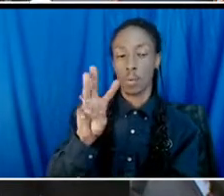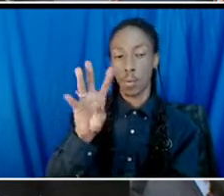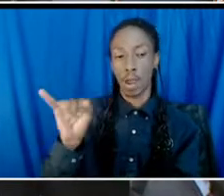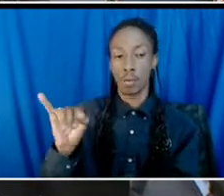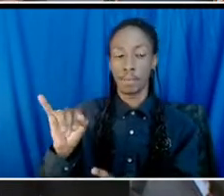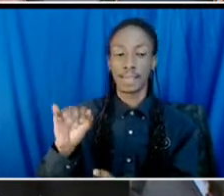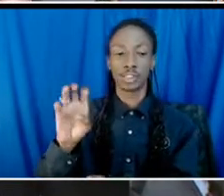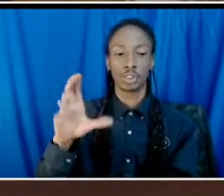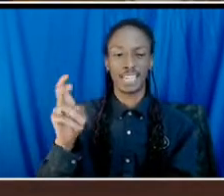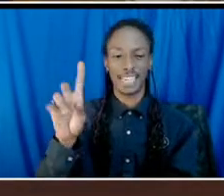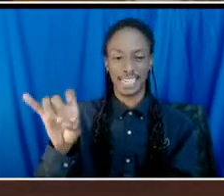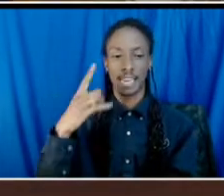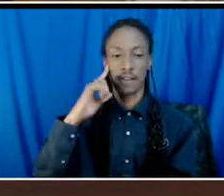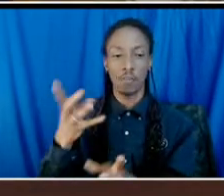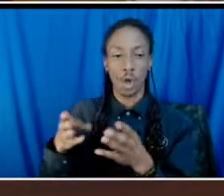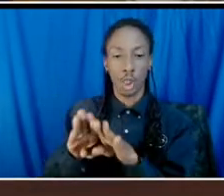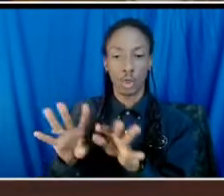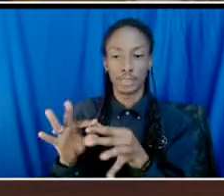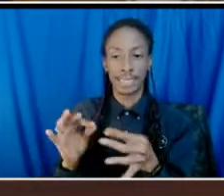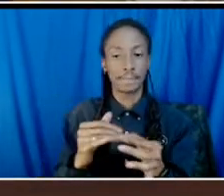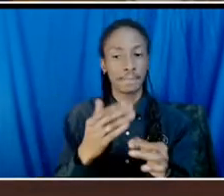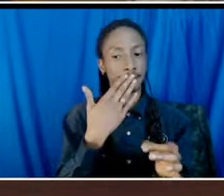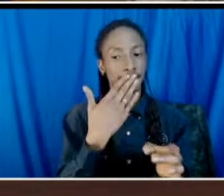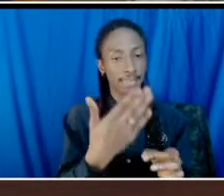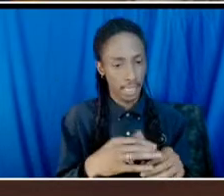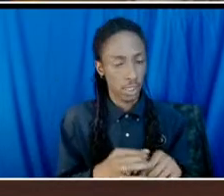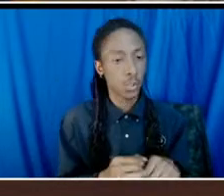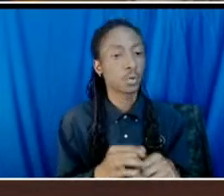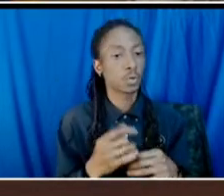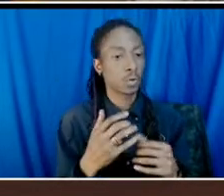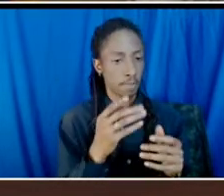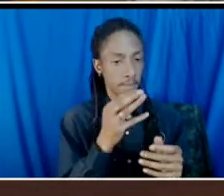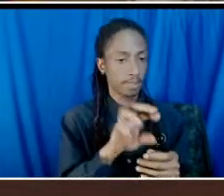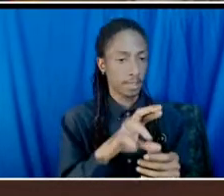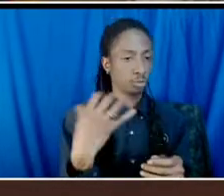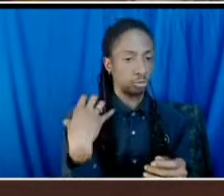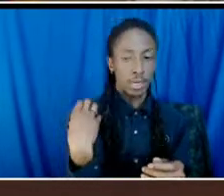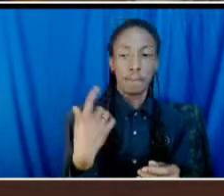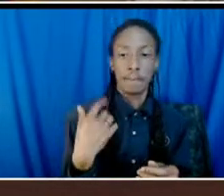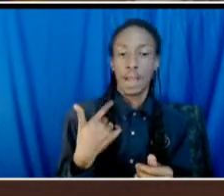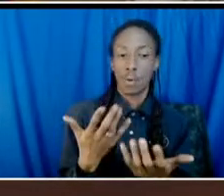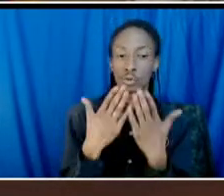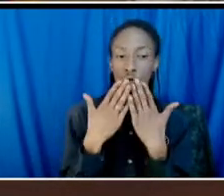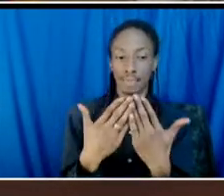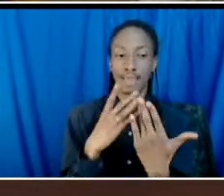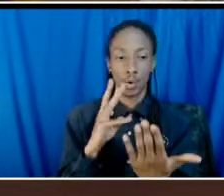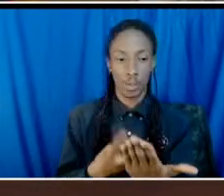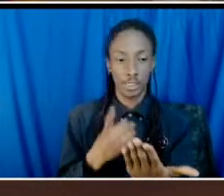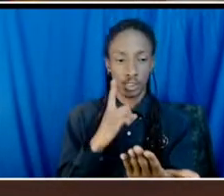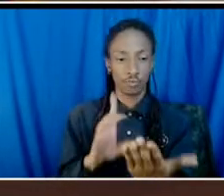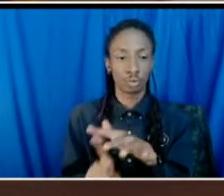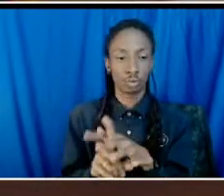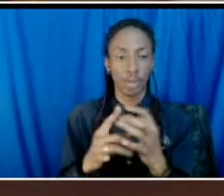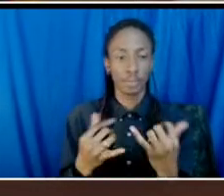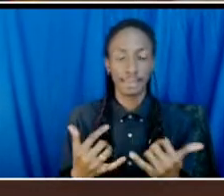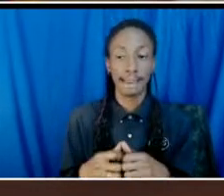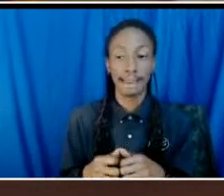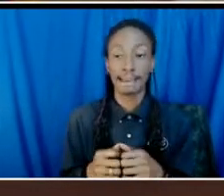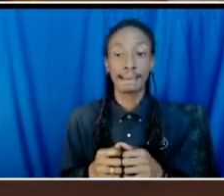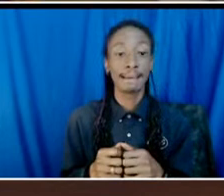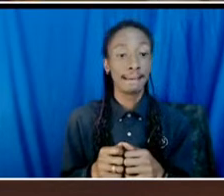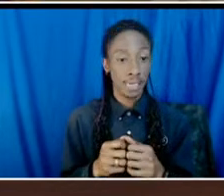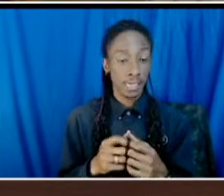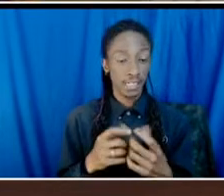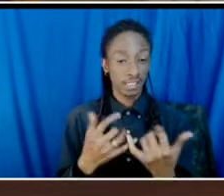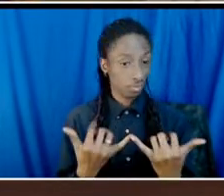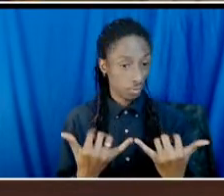statement. Thank you very much, Mr. Chairman. And I again want to thank the witnesses for being here today. After today, I suspect that